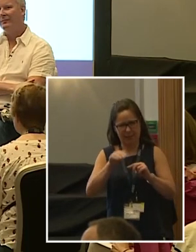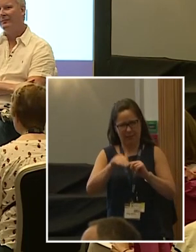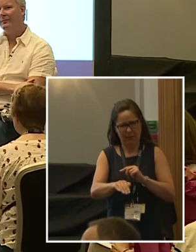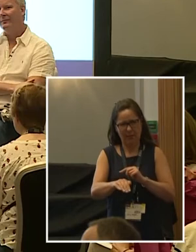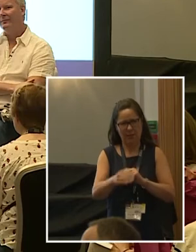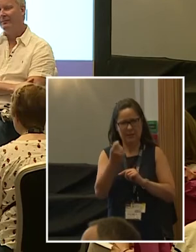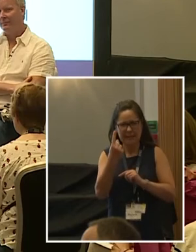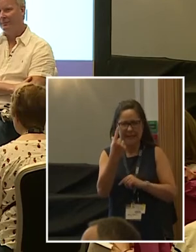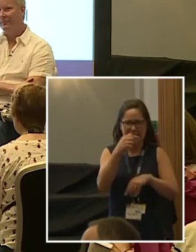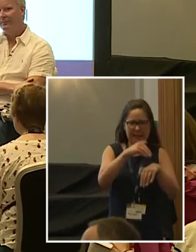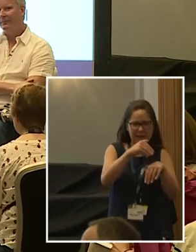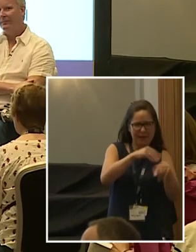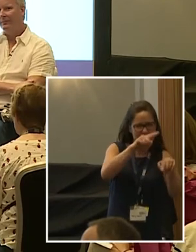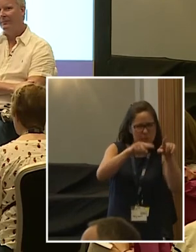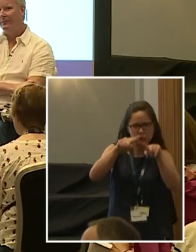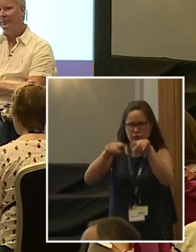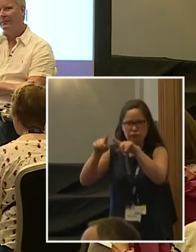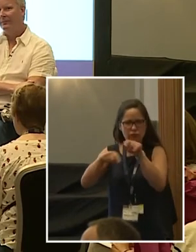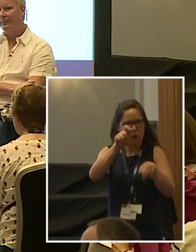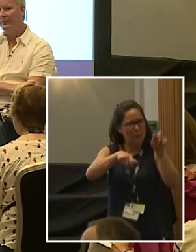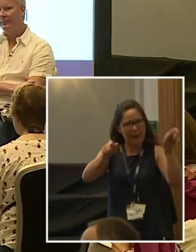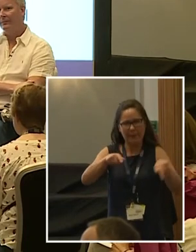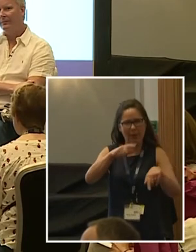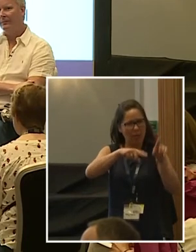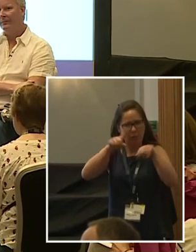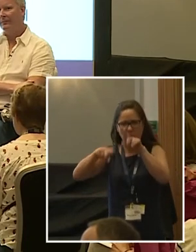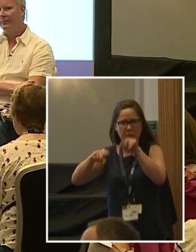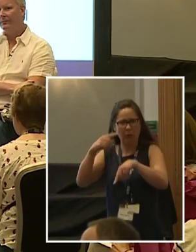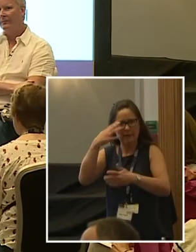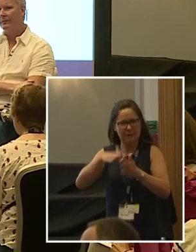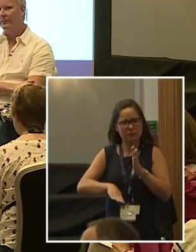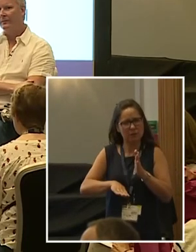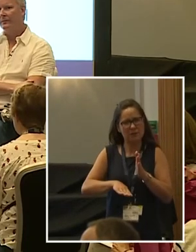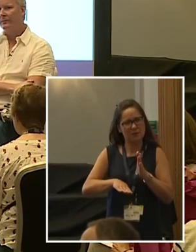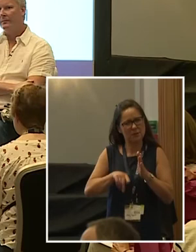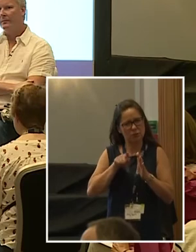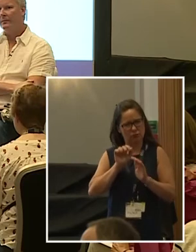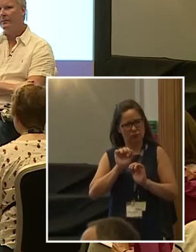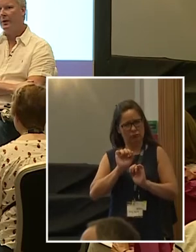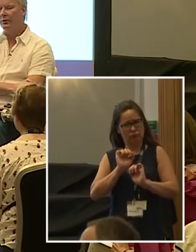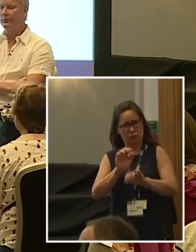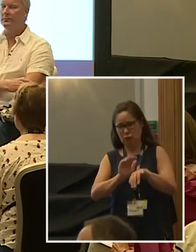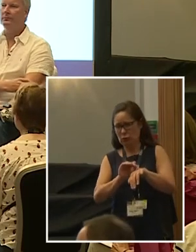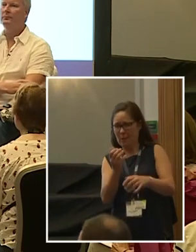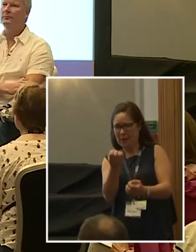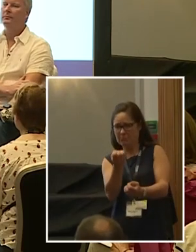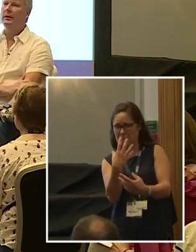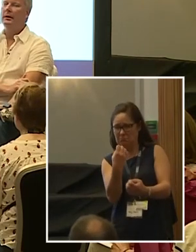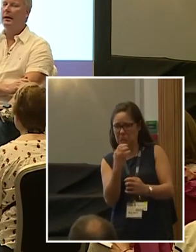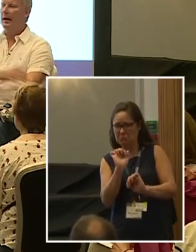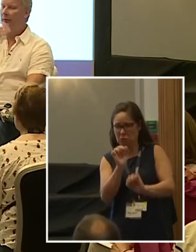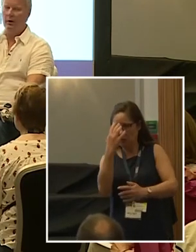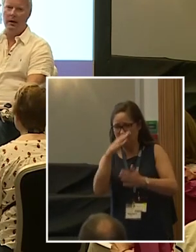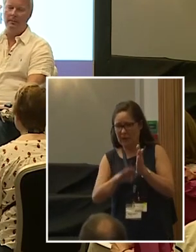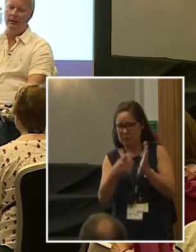people slightly differently. So I'm just curious if you don't mind sharing what your kind of situation with RP is and how it affects your vision.